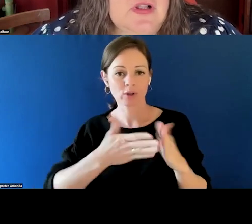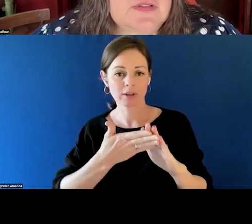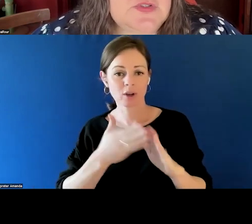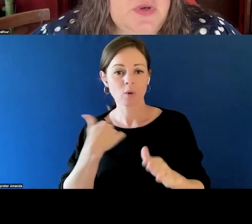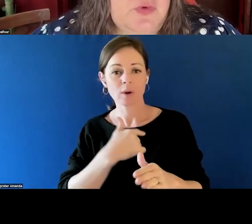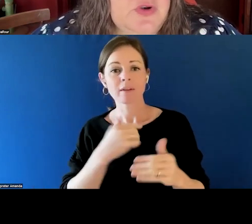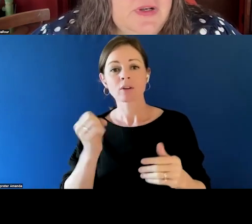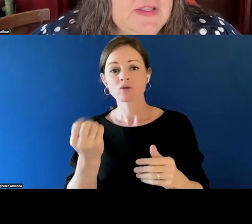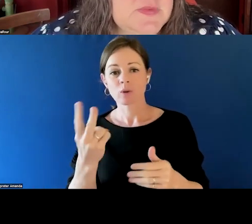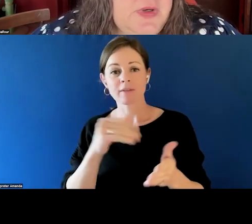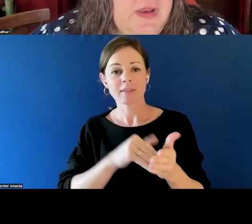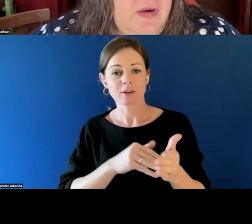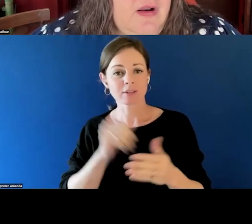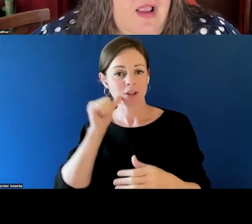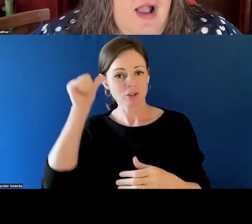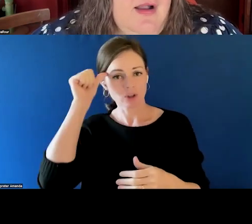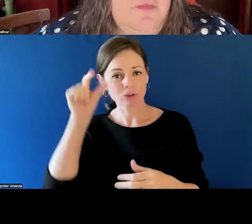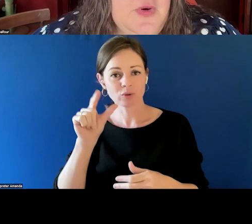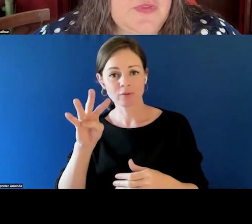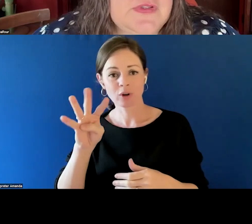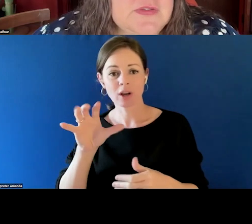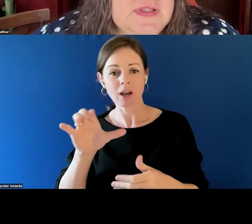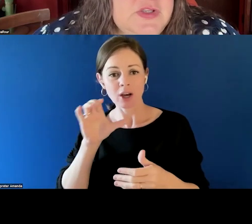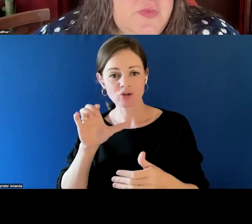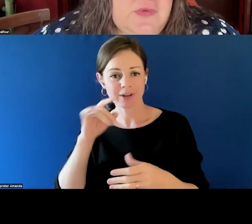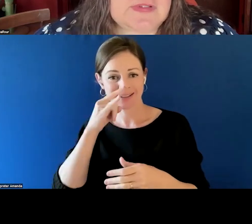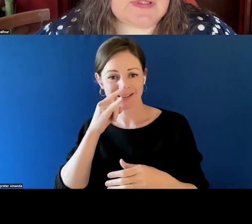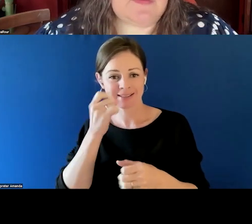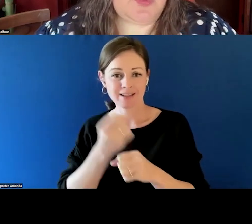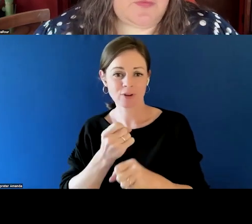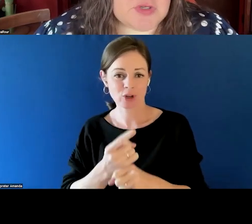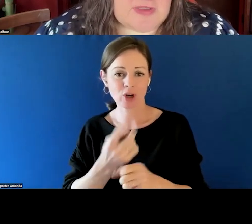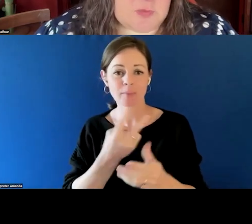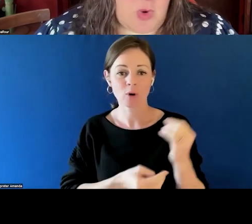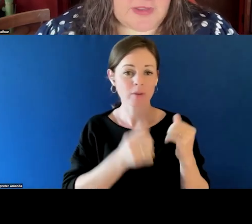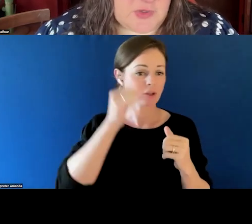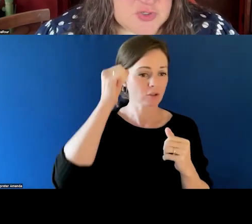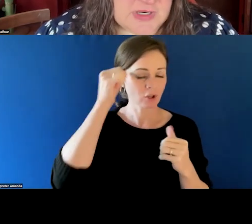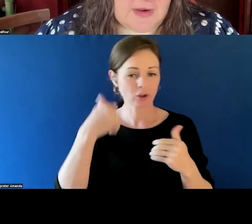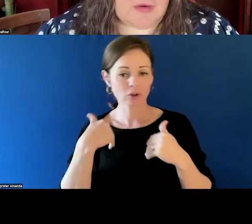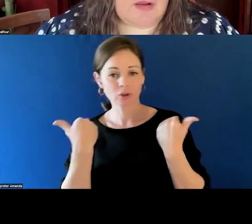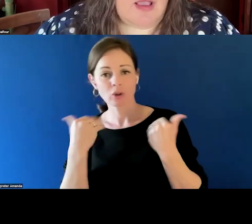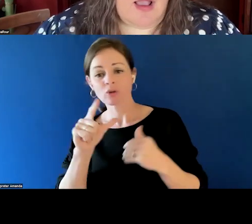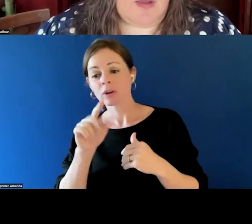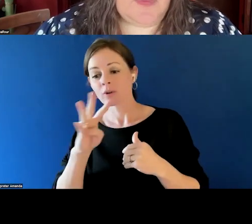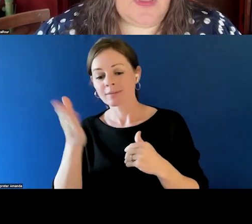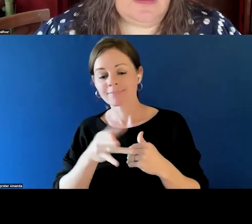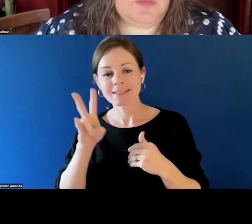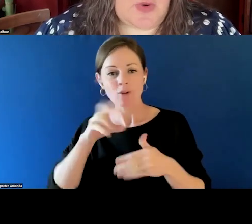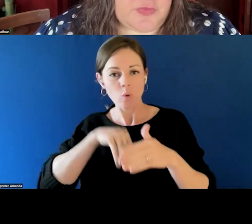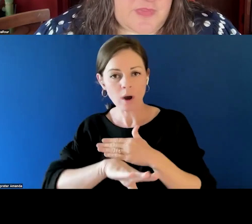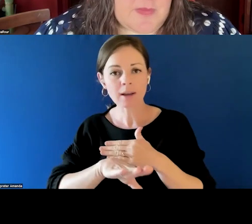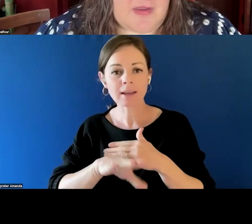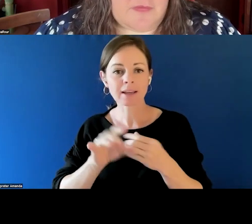12,000 adults and 2,400 kids per year. Both adults and youth services have a 24/7 walk-in urgent care. And